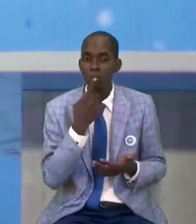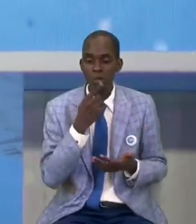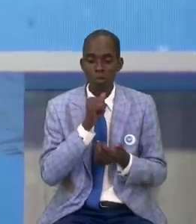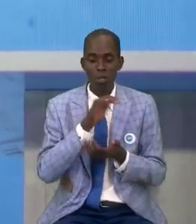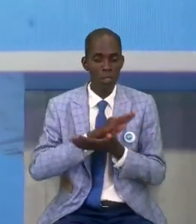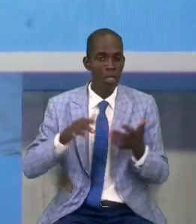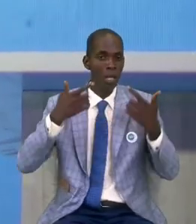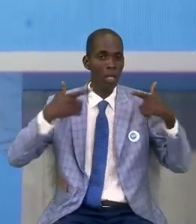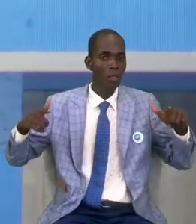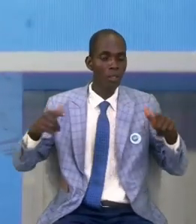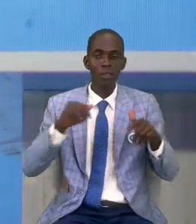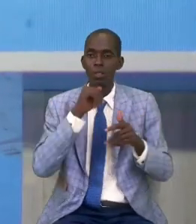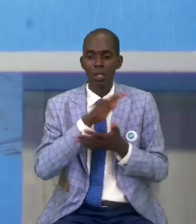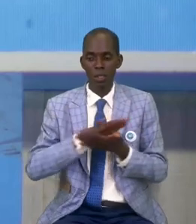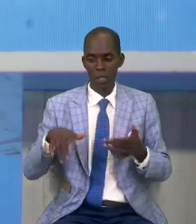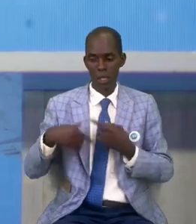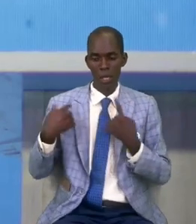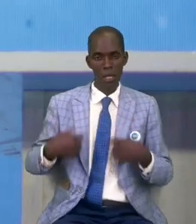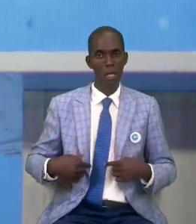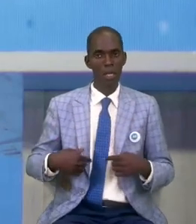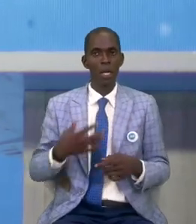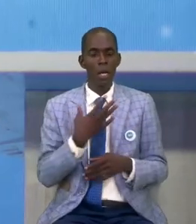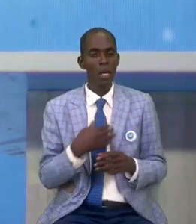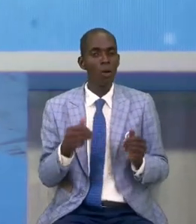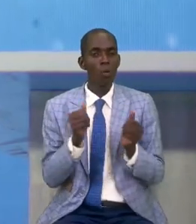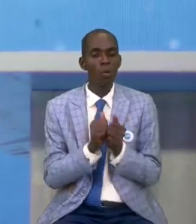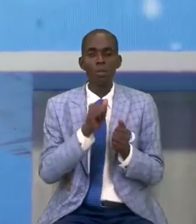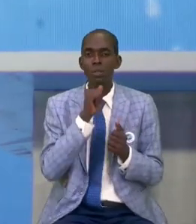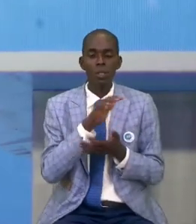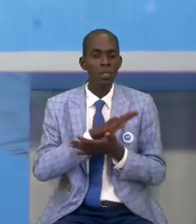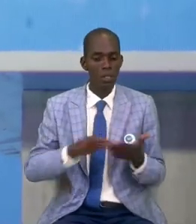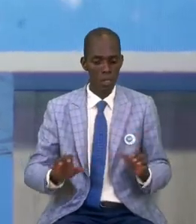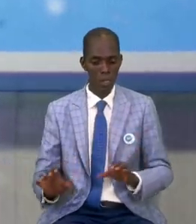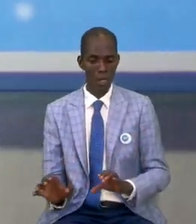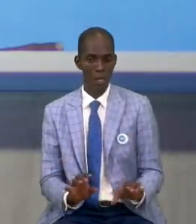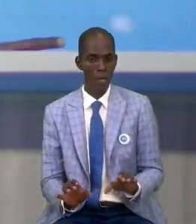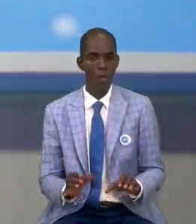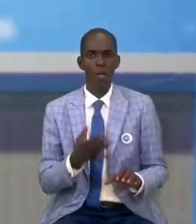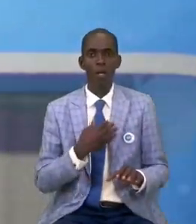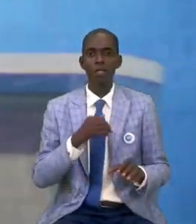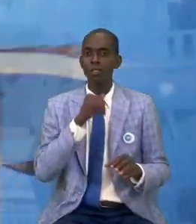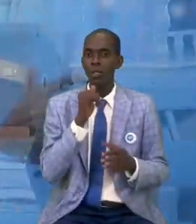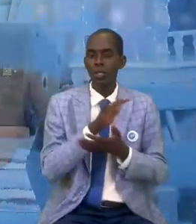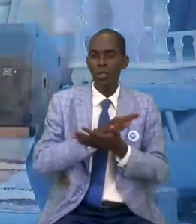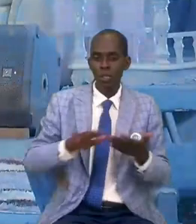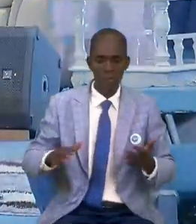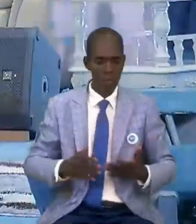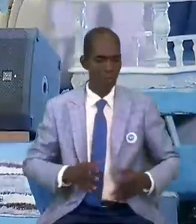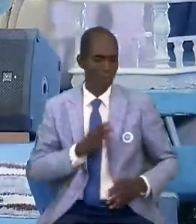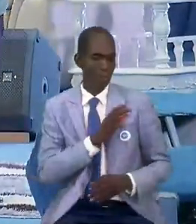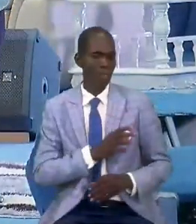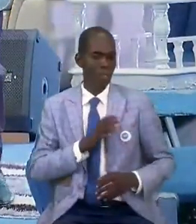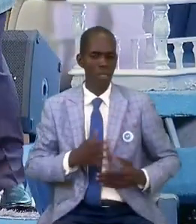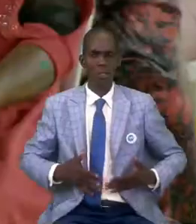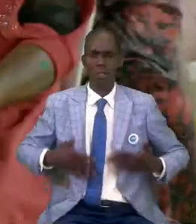unclean action, and unclean lifestyle, I cannot. But God will reverse the